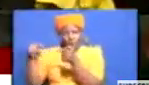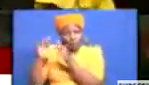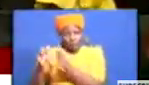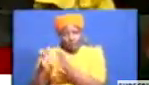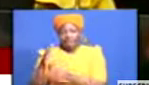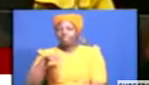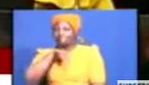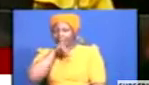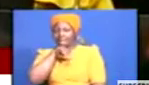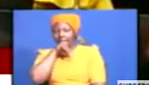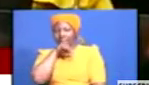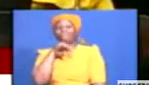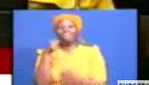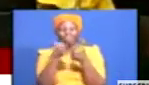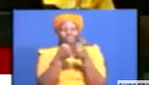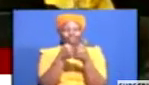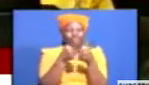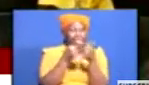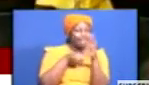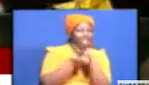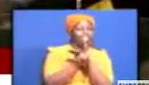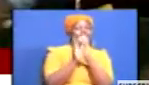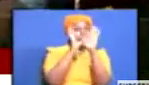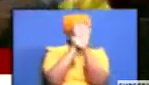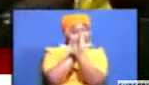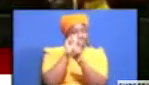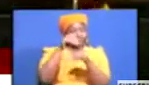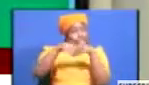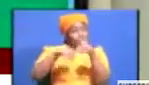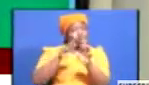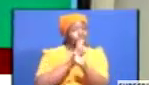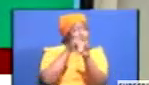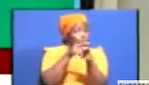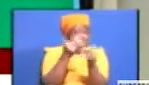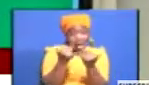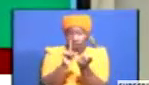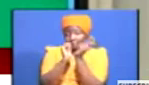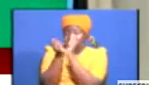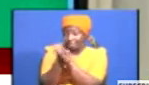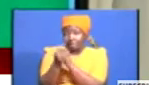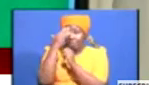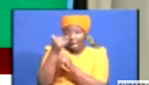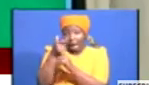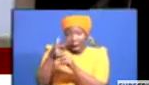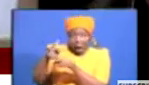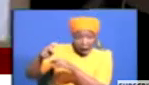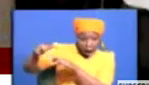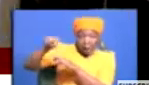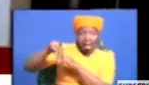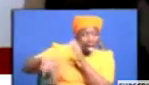Odinga in the disputed presidential election results took another twist with eight other petitioners besides